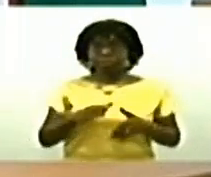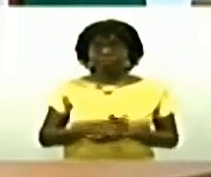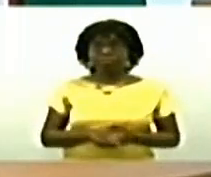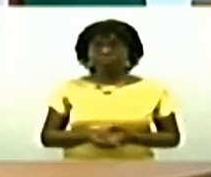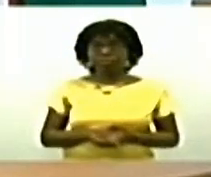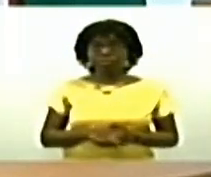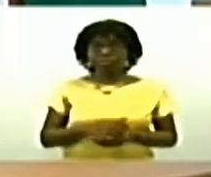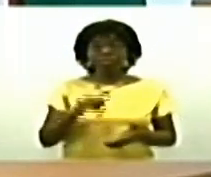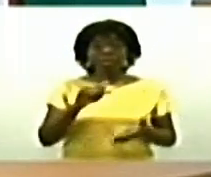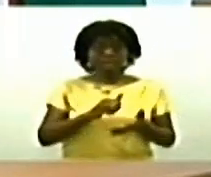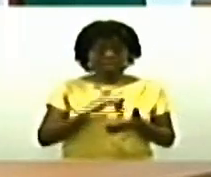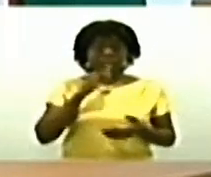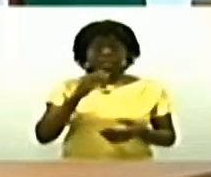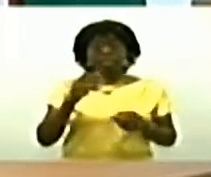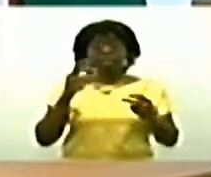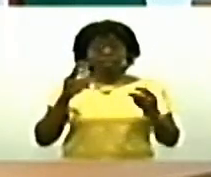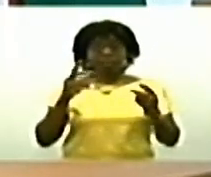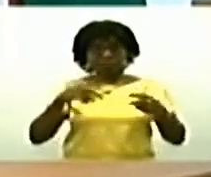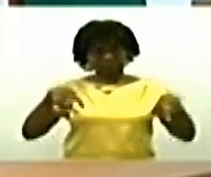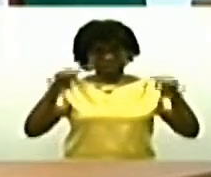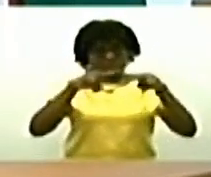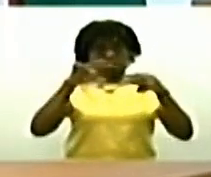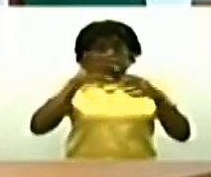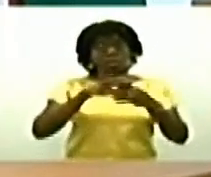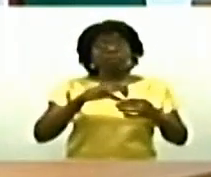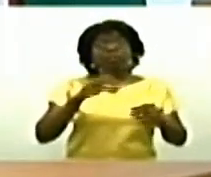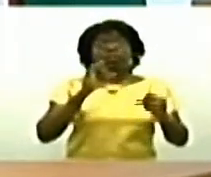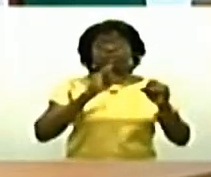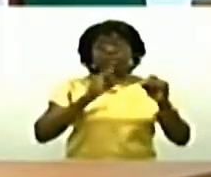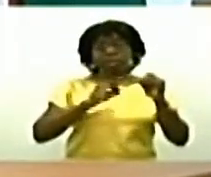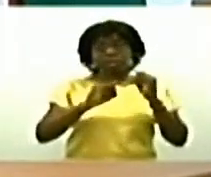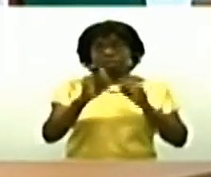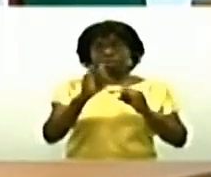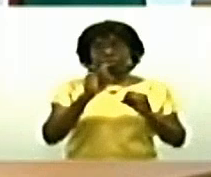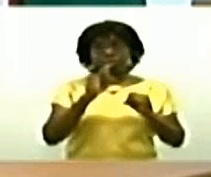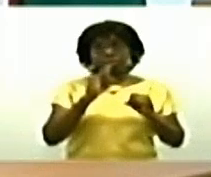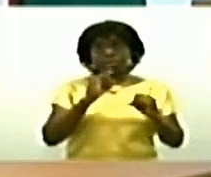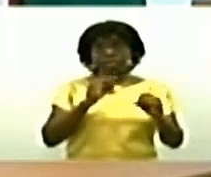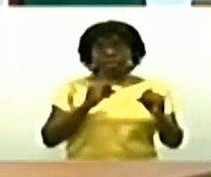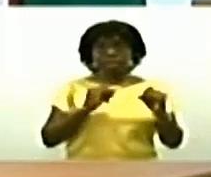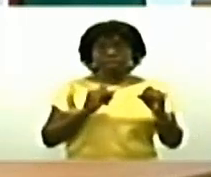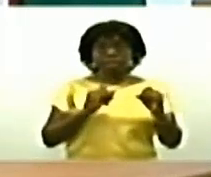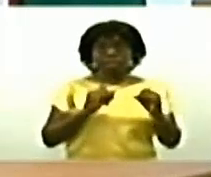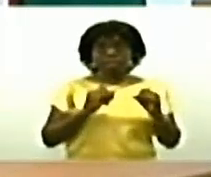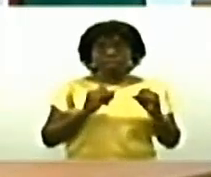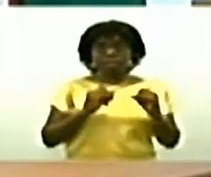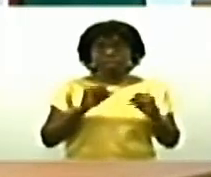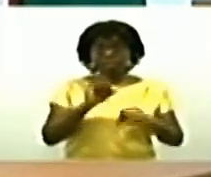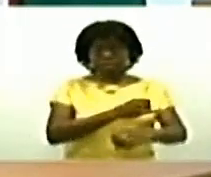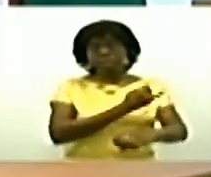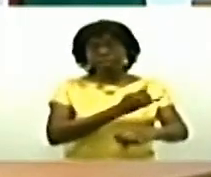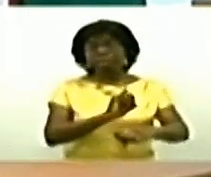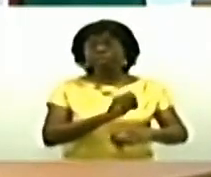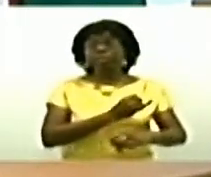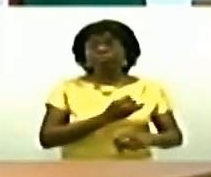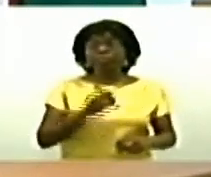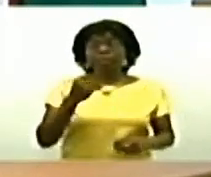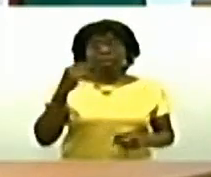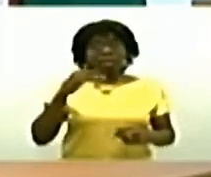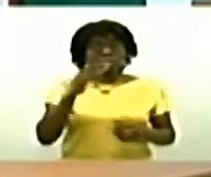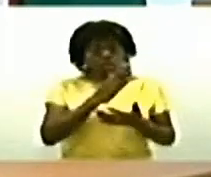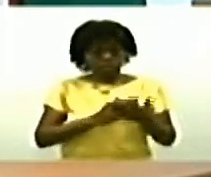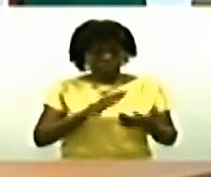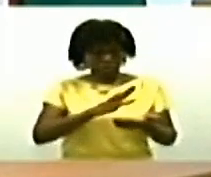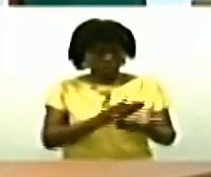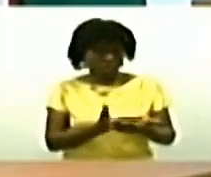That is the value of the industry. I can tell you that the chefs in some of these